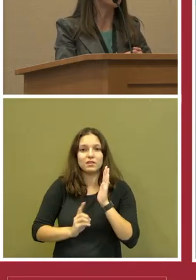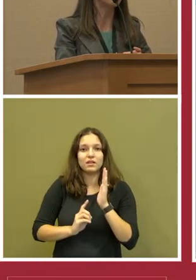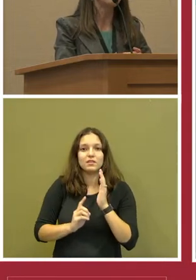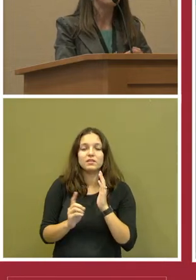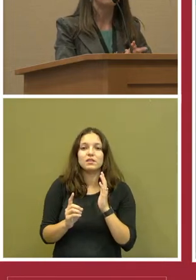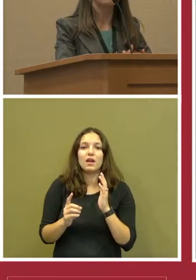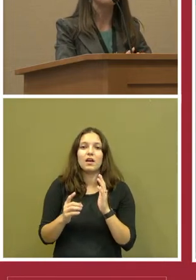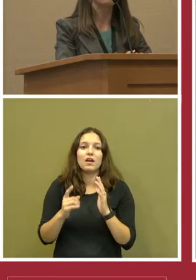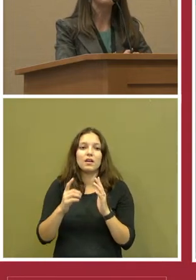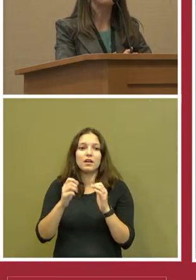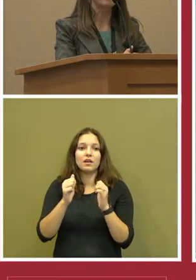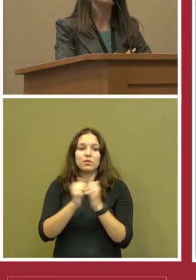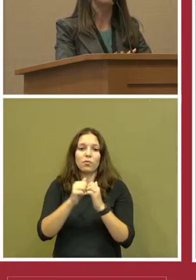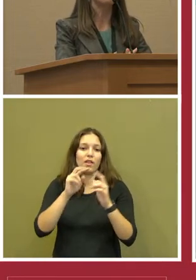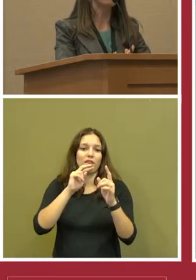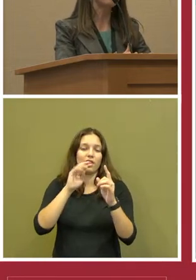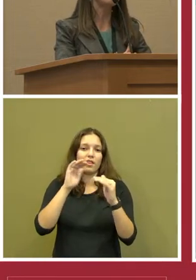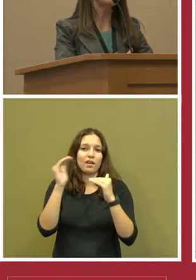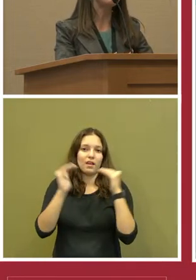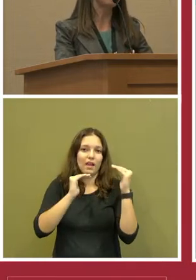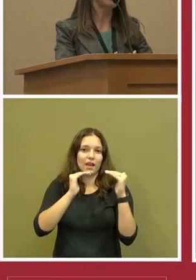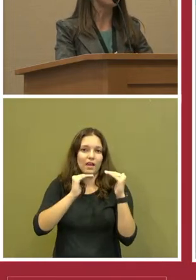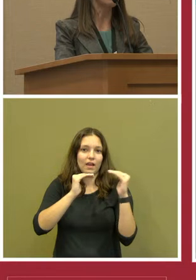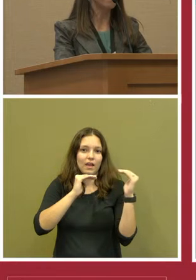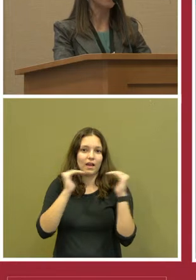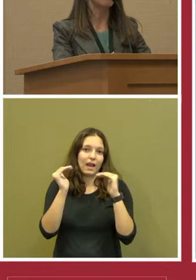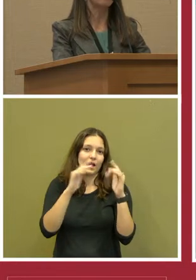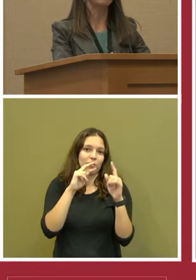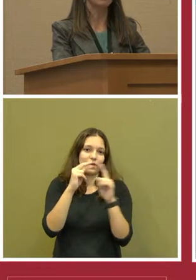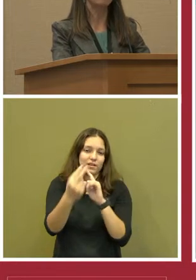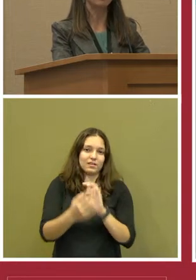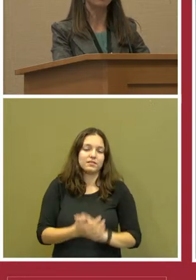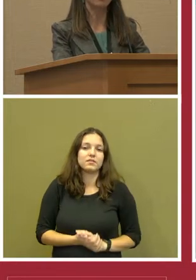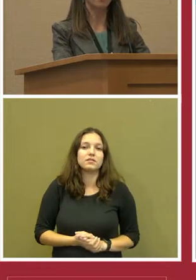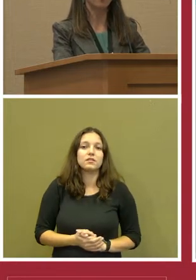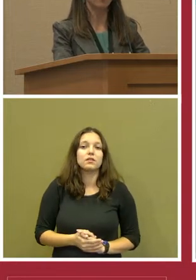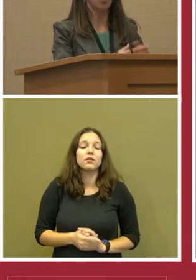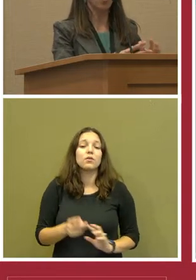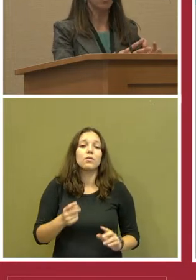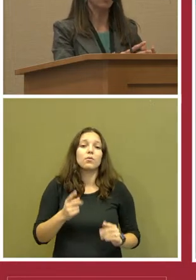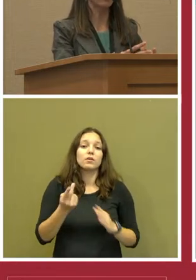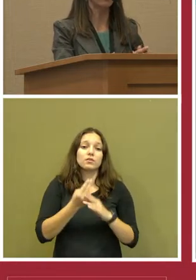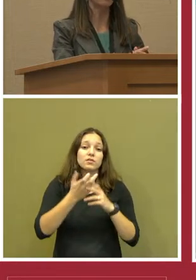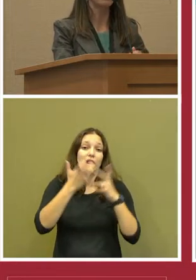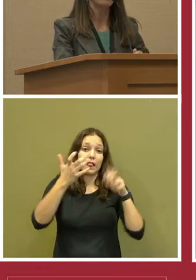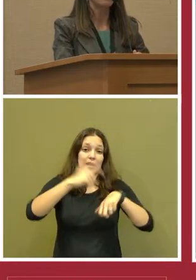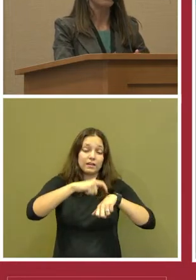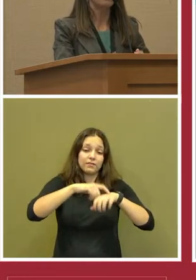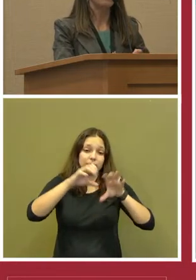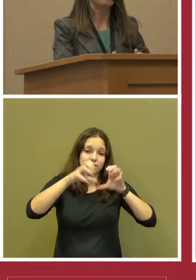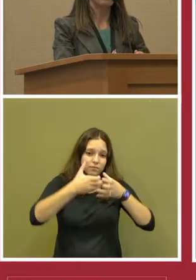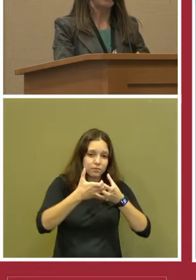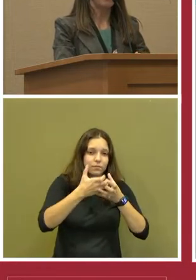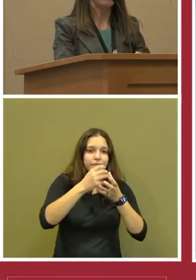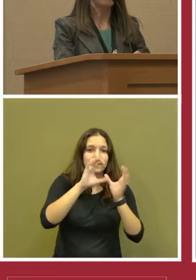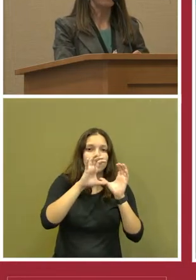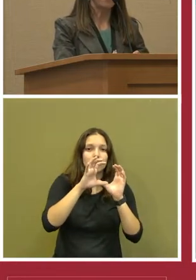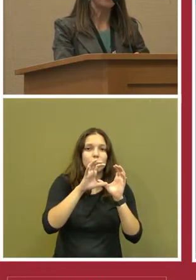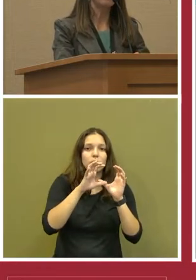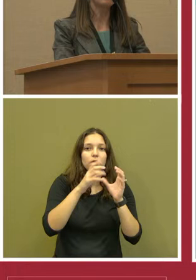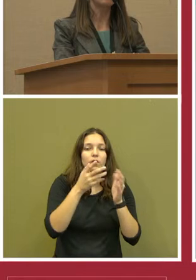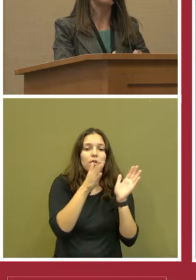equity lens. And so we spent a really significant amount of time in our core group on the